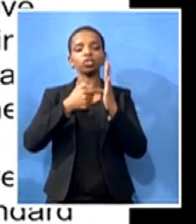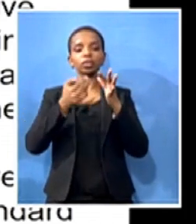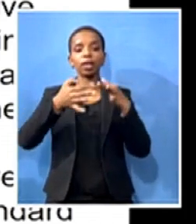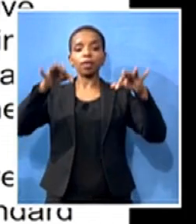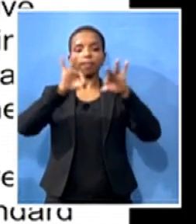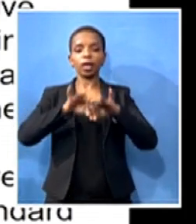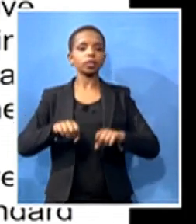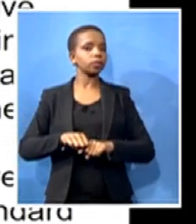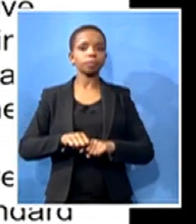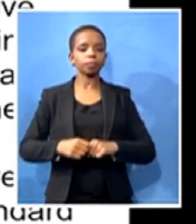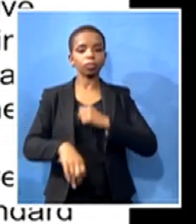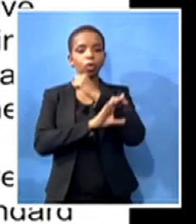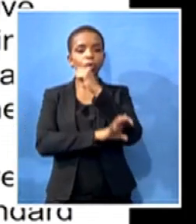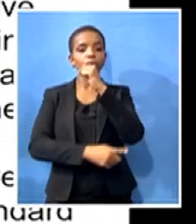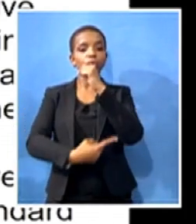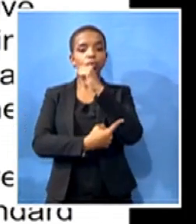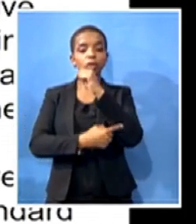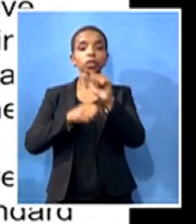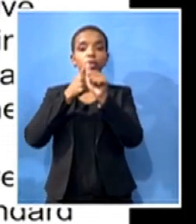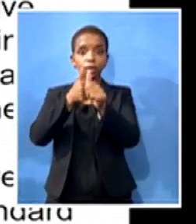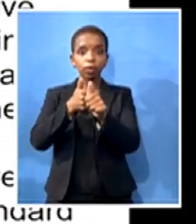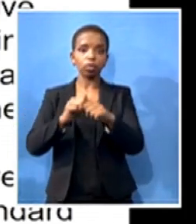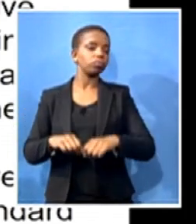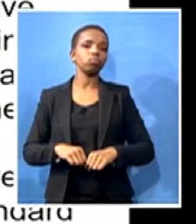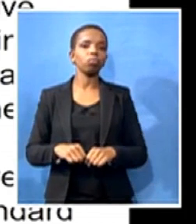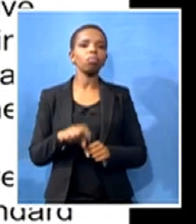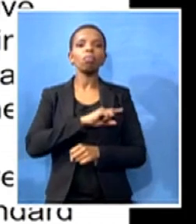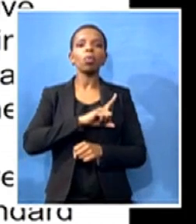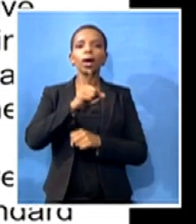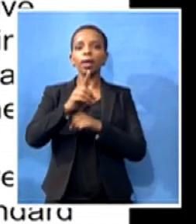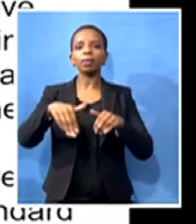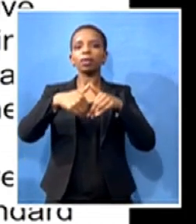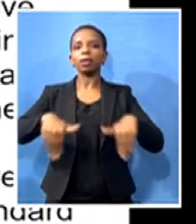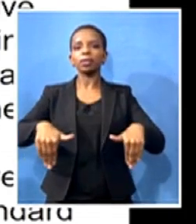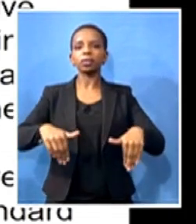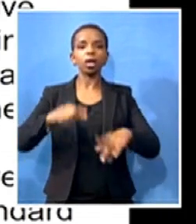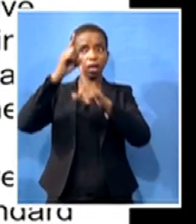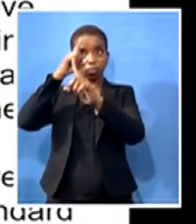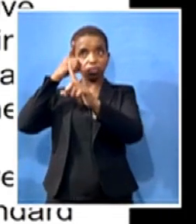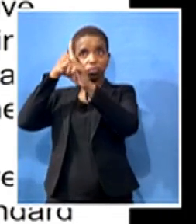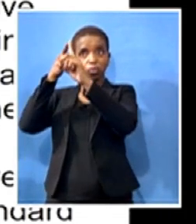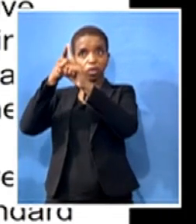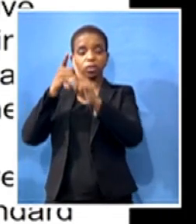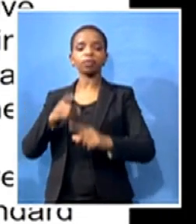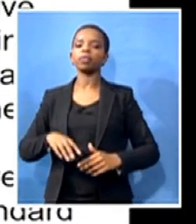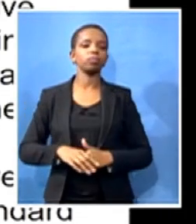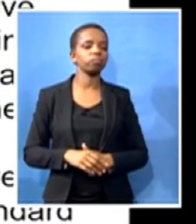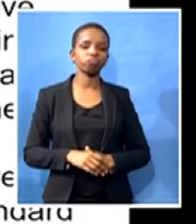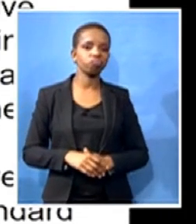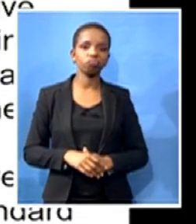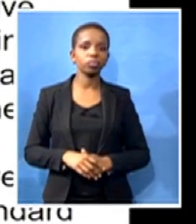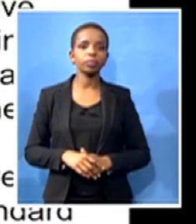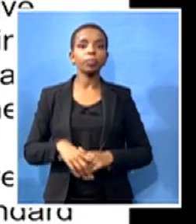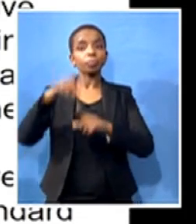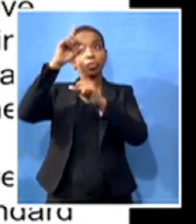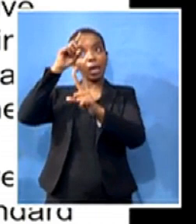were not rationally connected to the objective. The objective being, in the main,